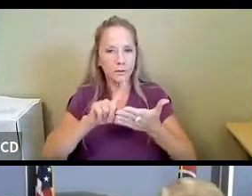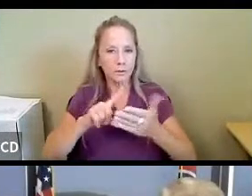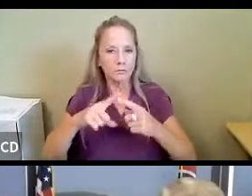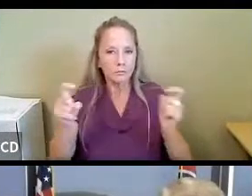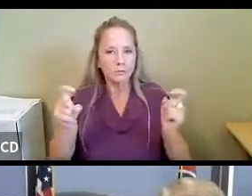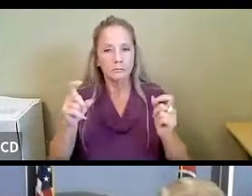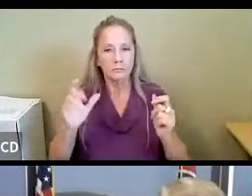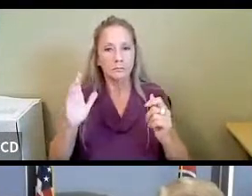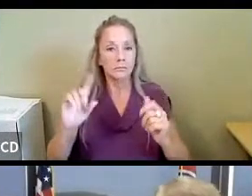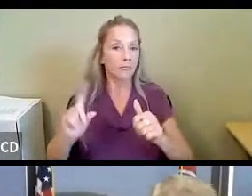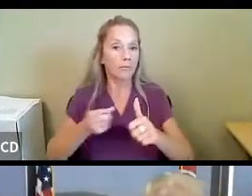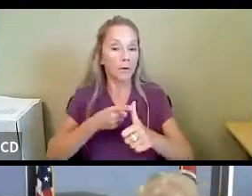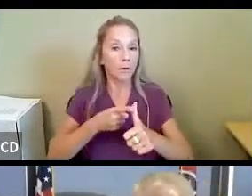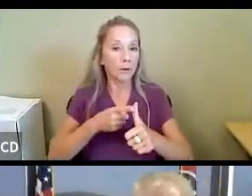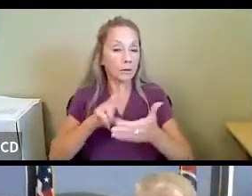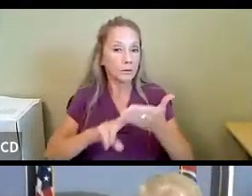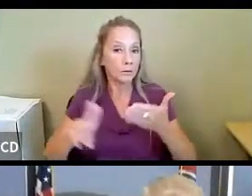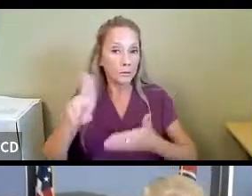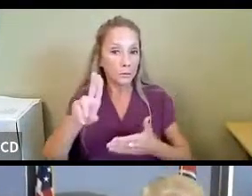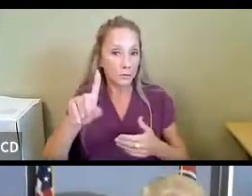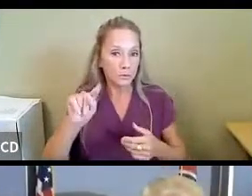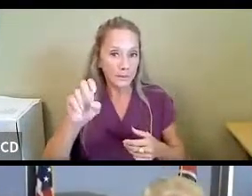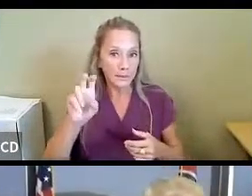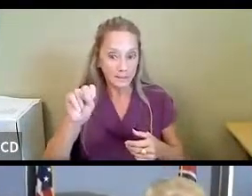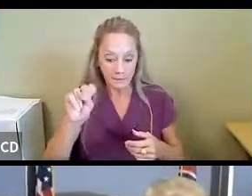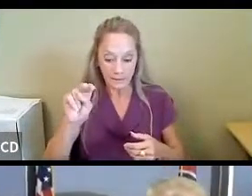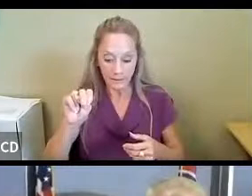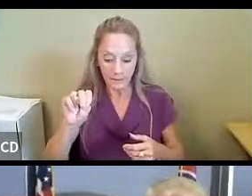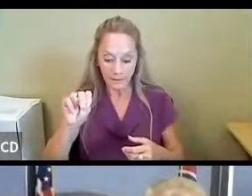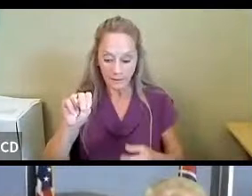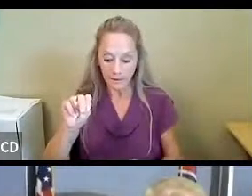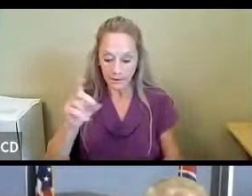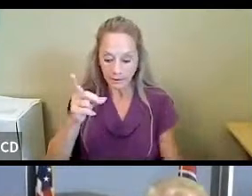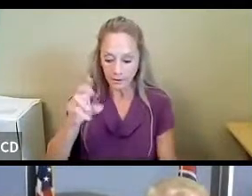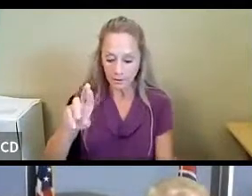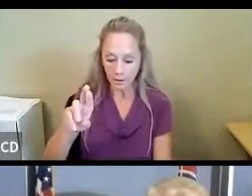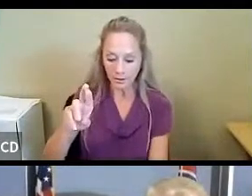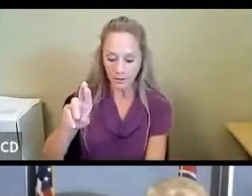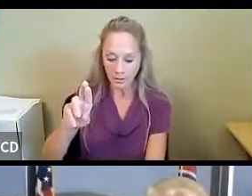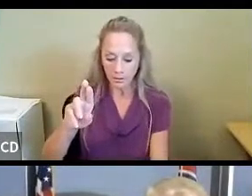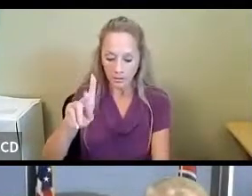Dr. Plowman and Dr. Gregg. Thank you for participating.